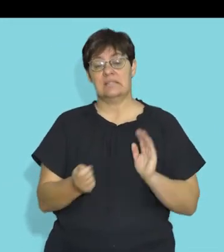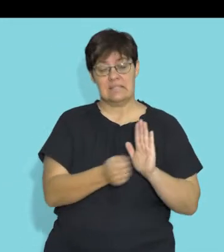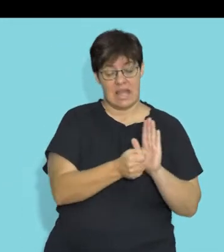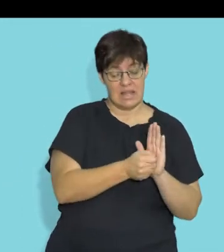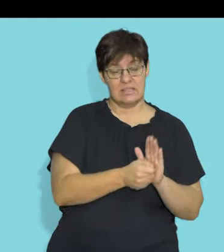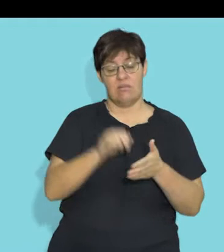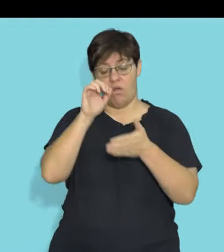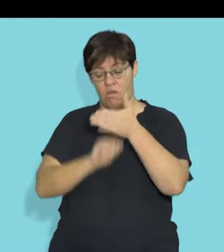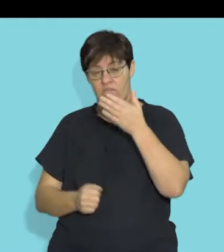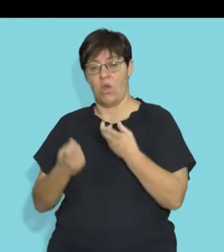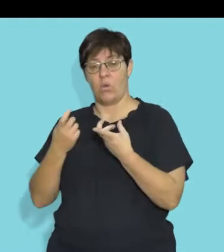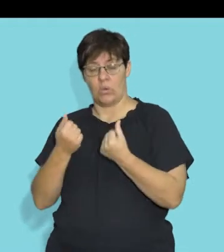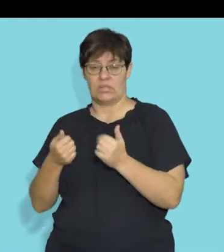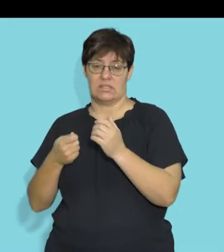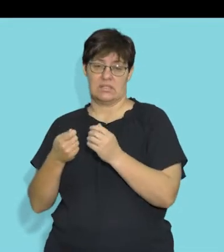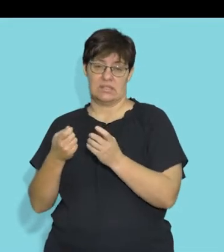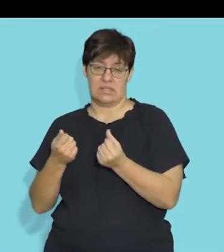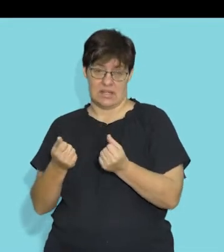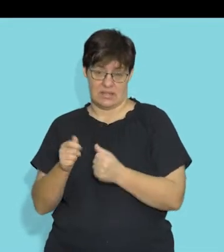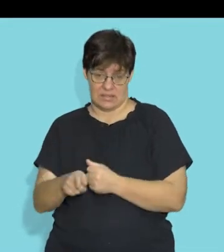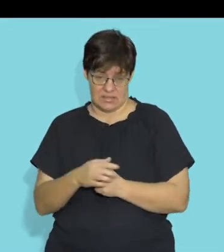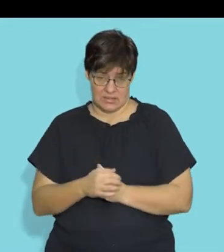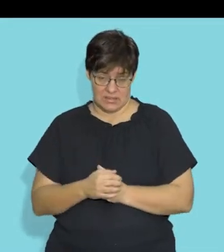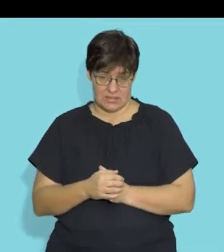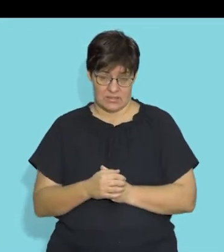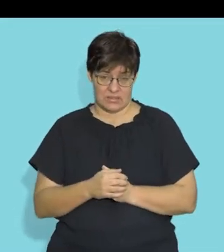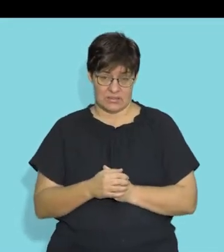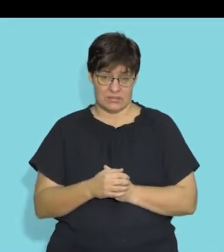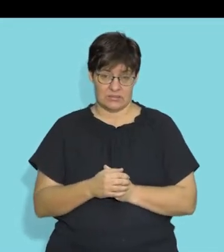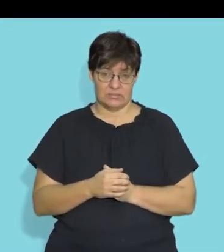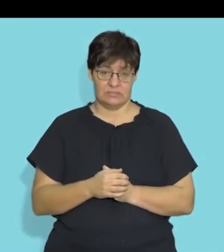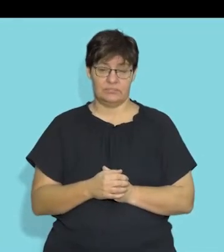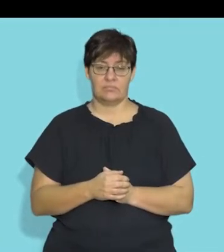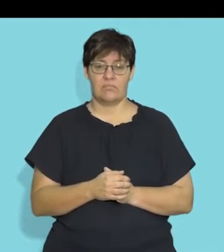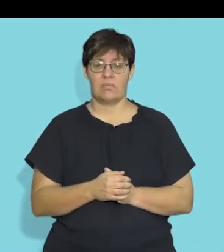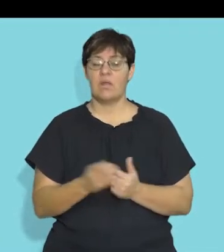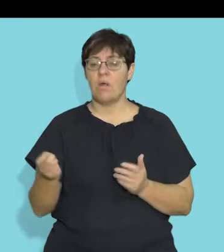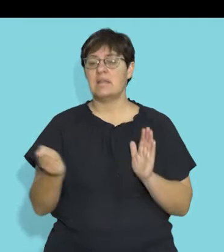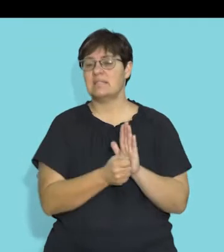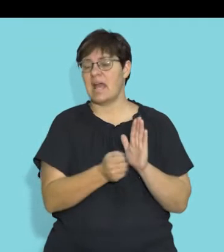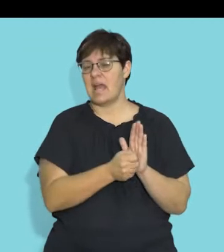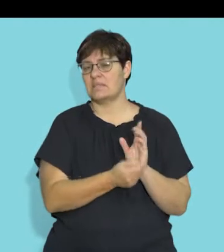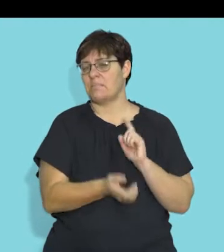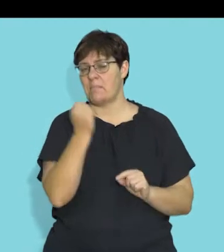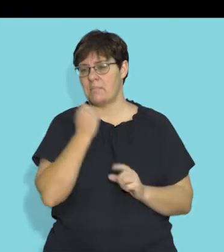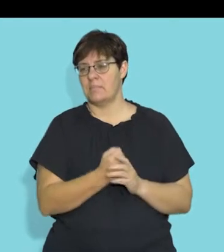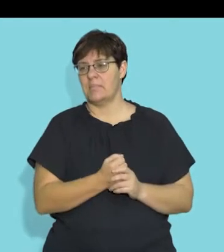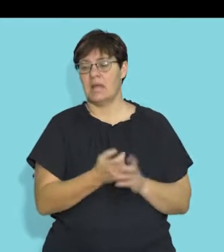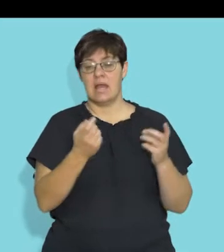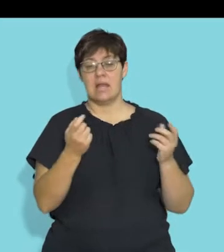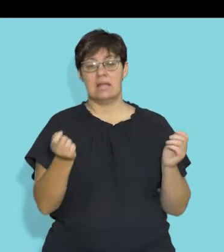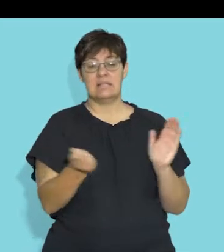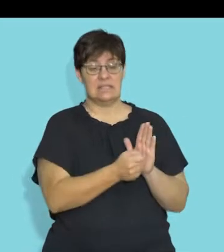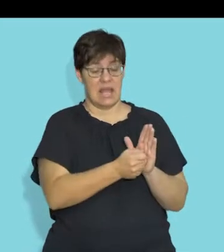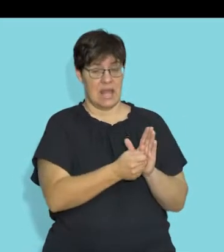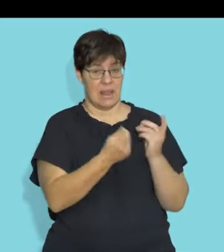of sales. Okay, now sales, in order to determine my sales, what do? I go and take my sales